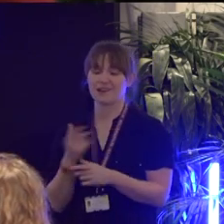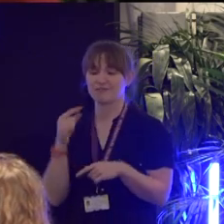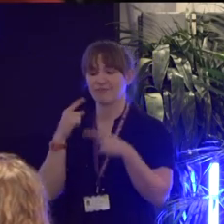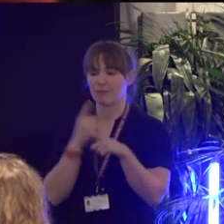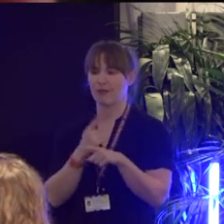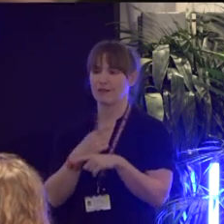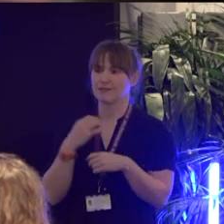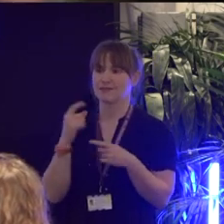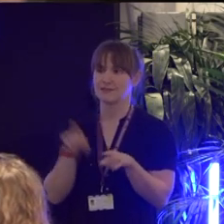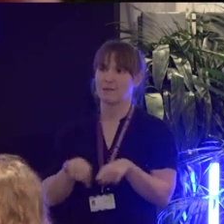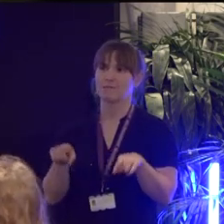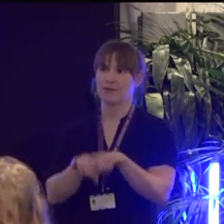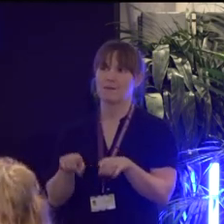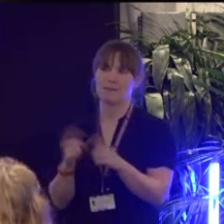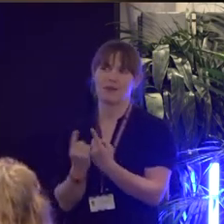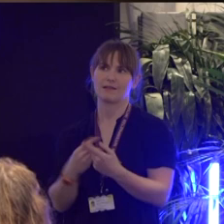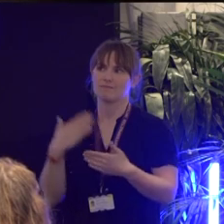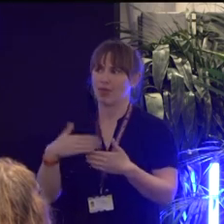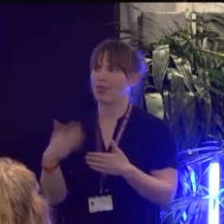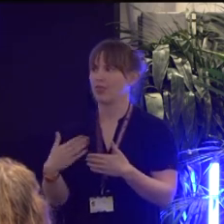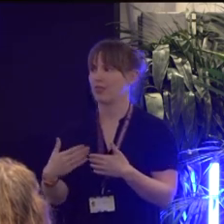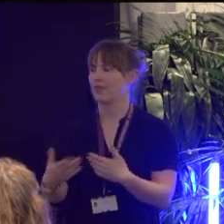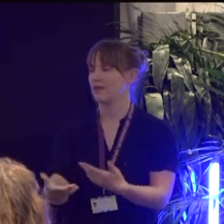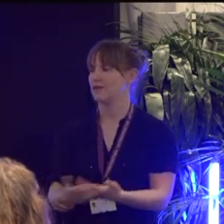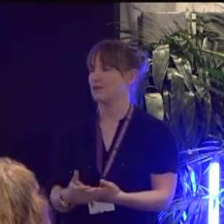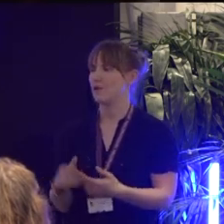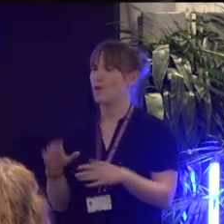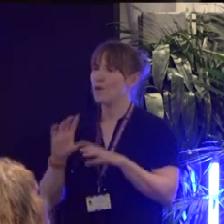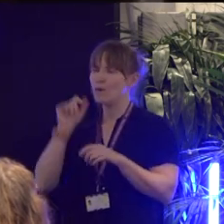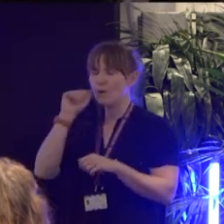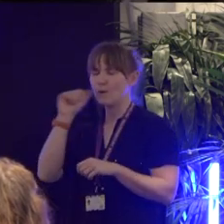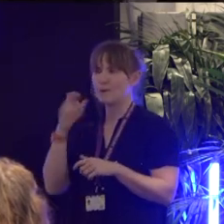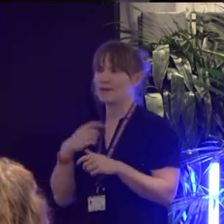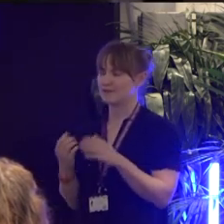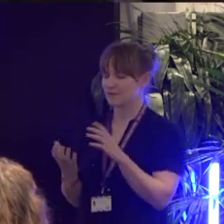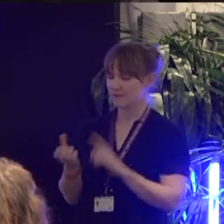because it feels like you kind of, you always discover like something new in there. So